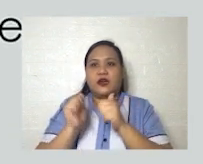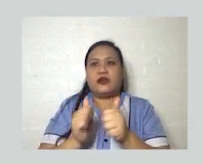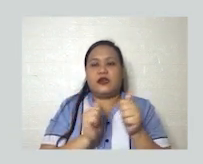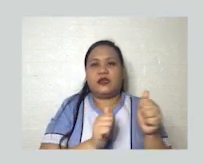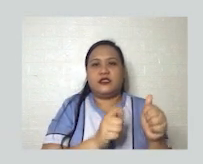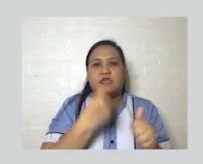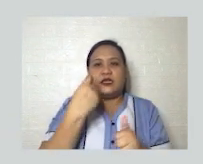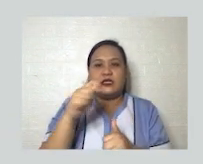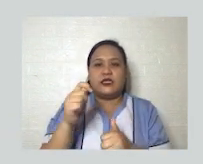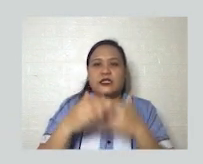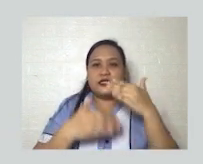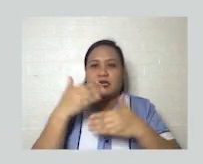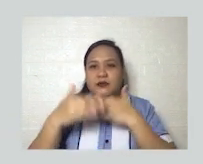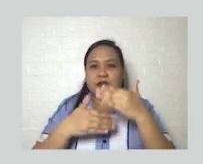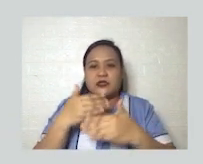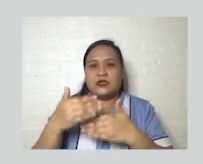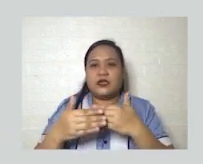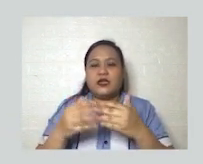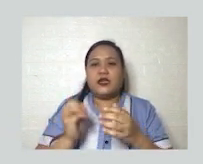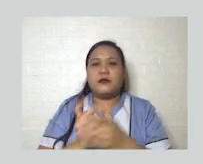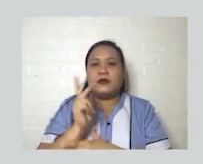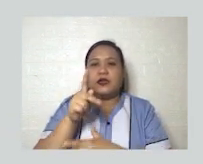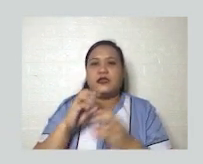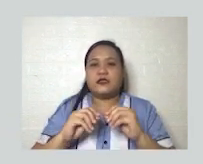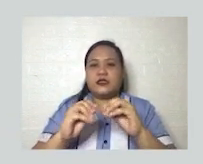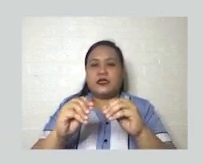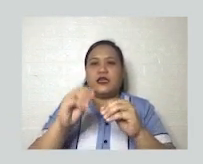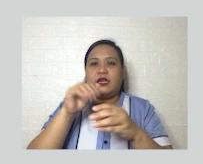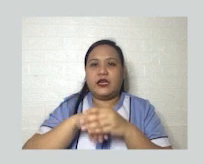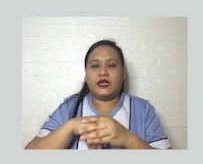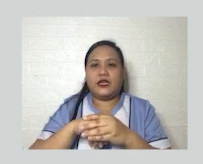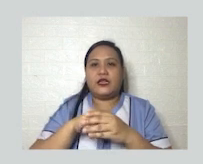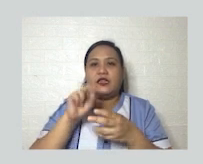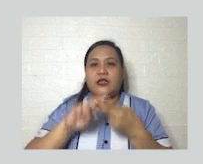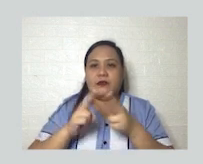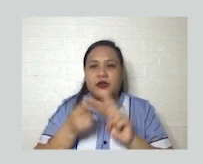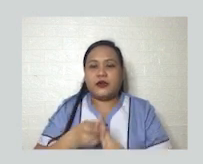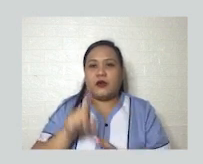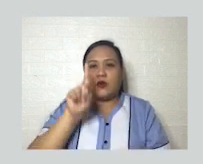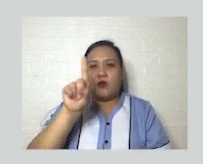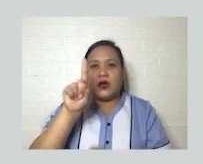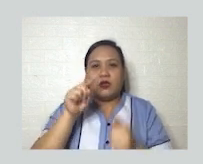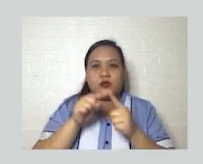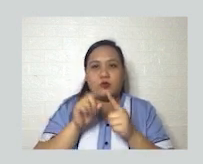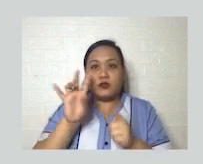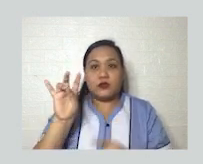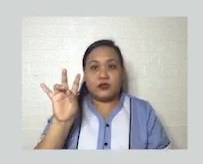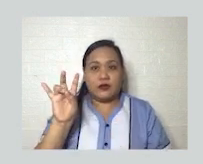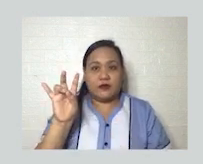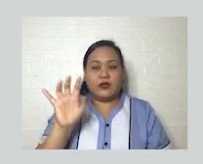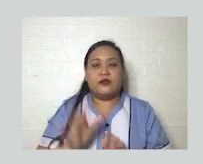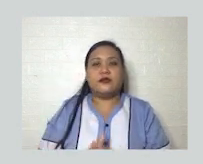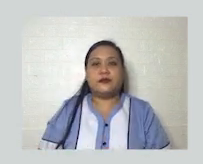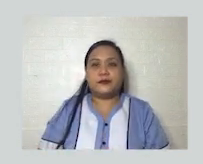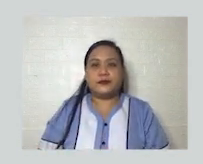Second activity, you will arrange the steps in sowing seeds by numbering them 1 to